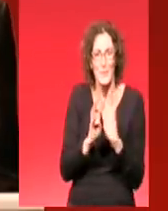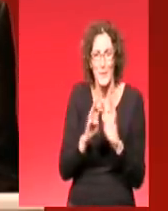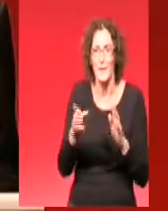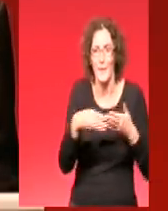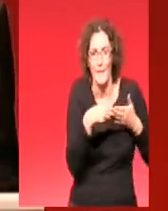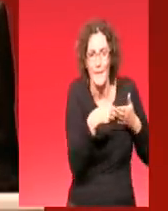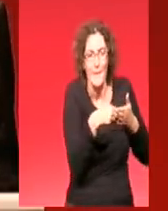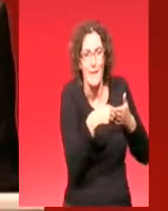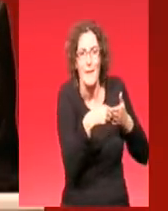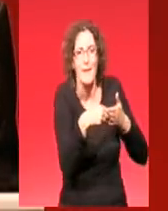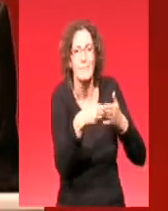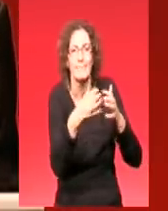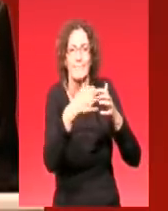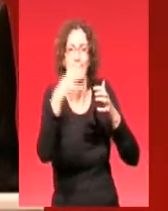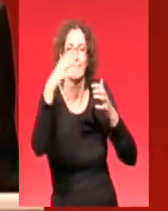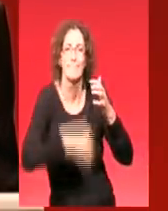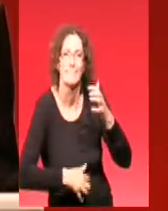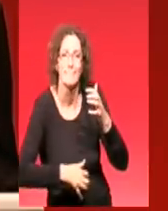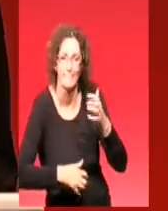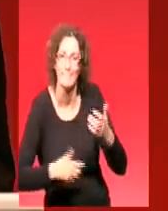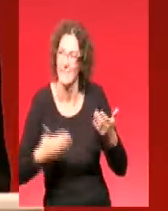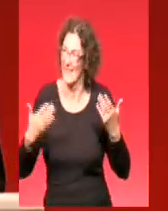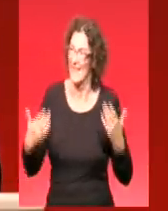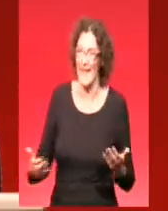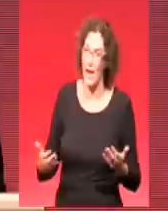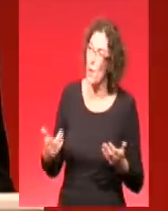new government has to accept its share of the blame for that